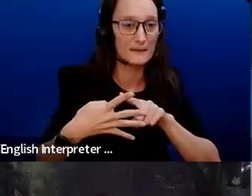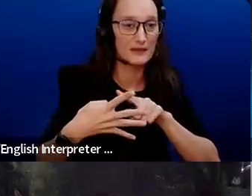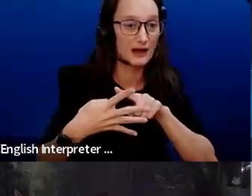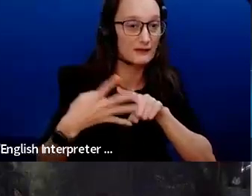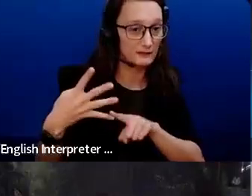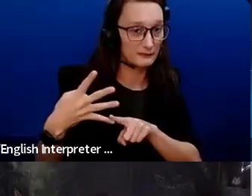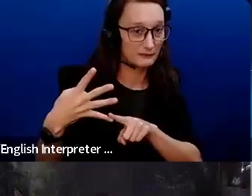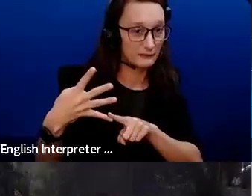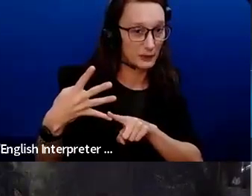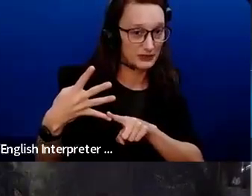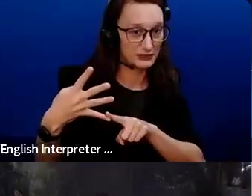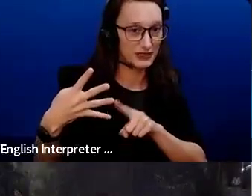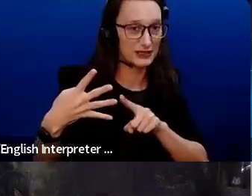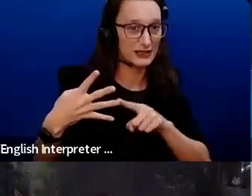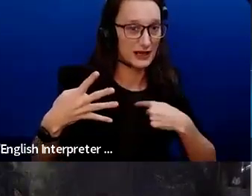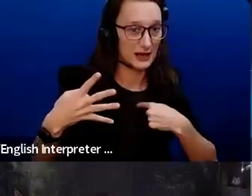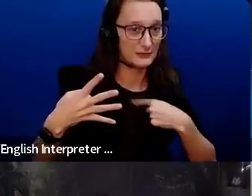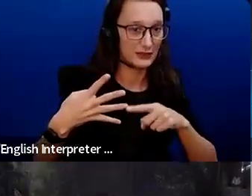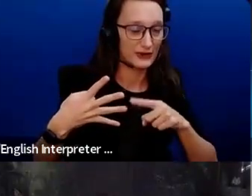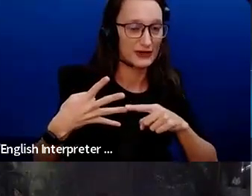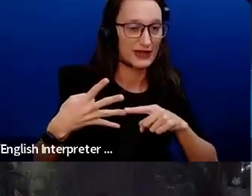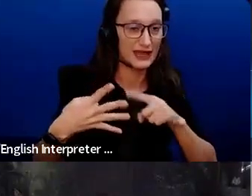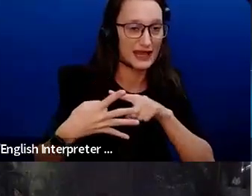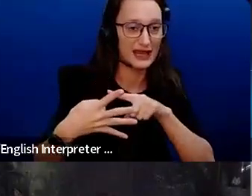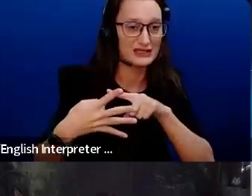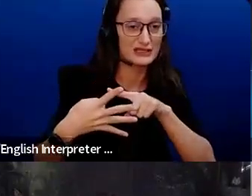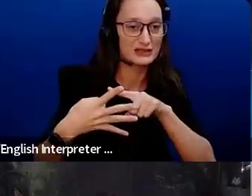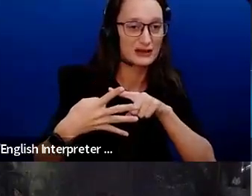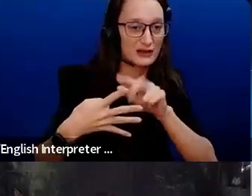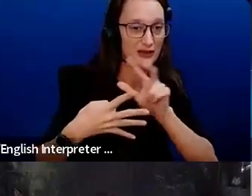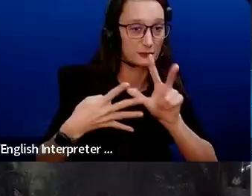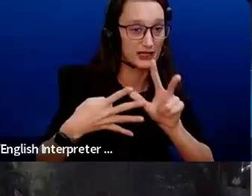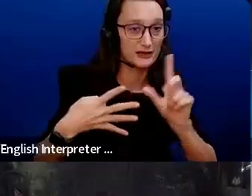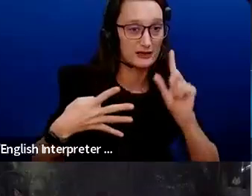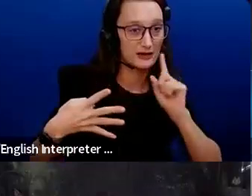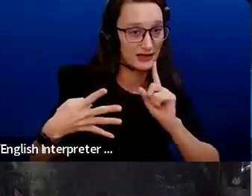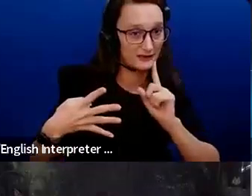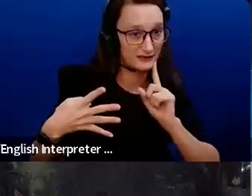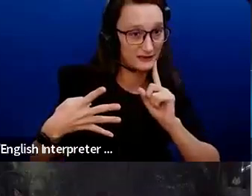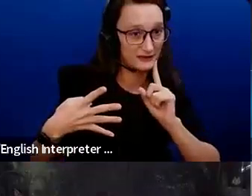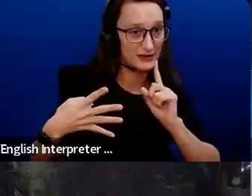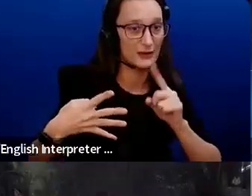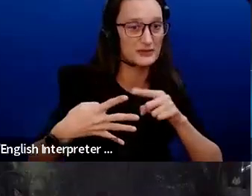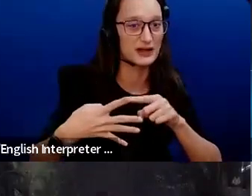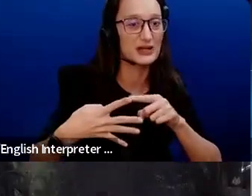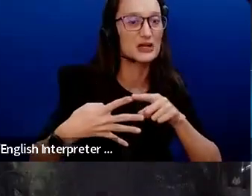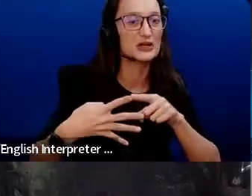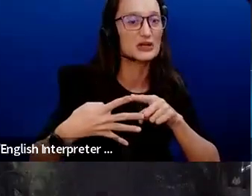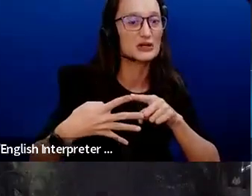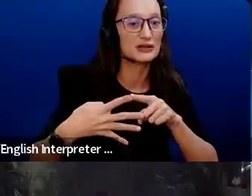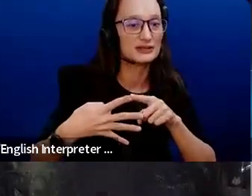So of four children, I'm the third, and three are deaf. No, I'm